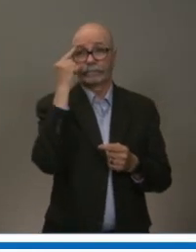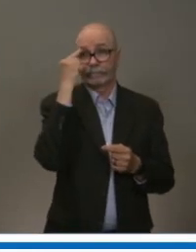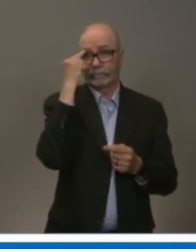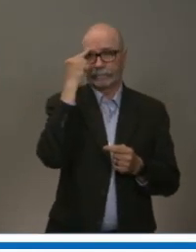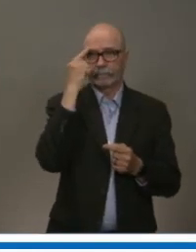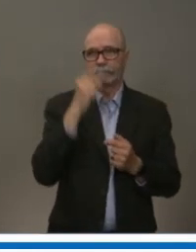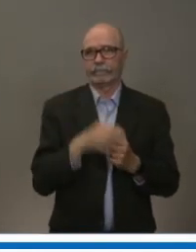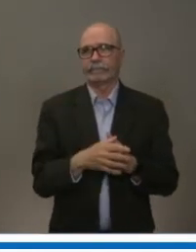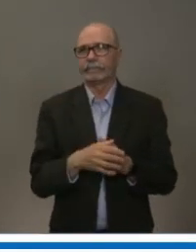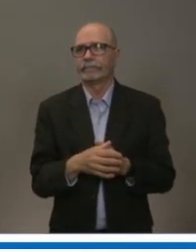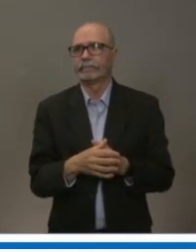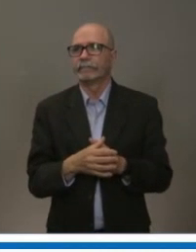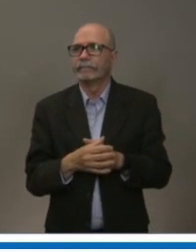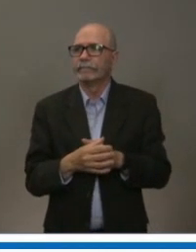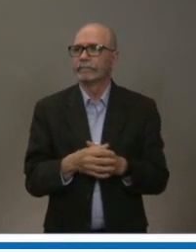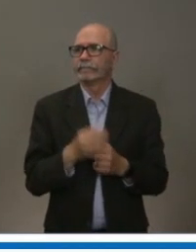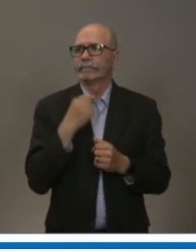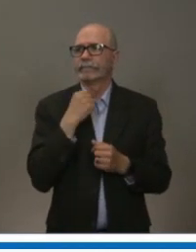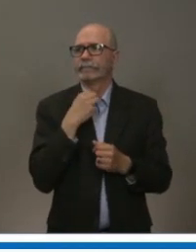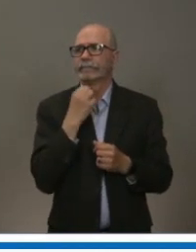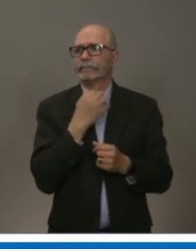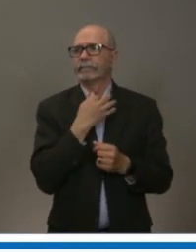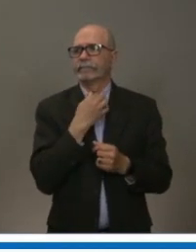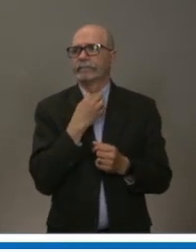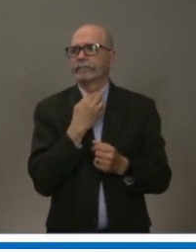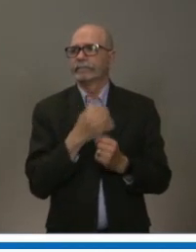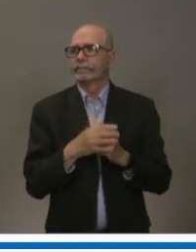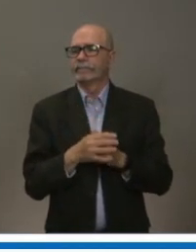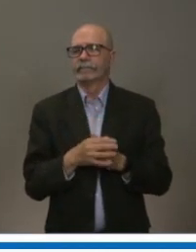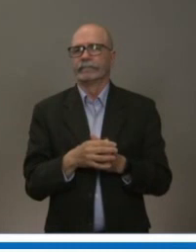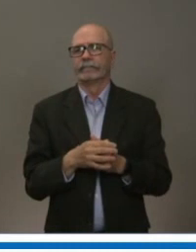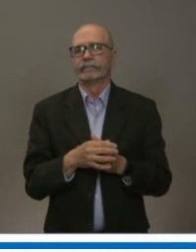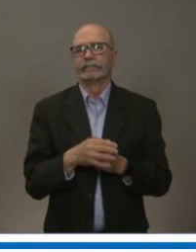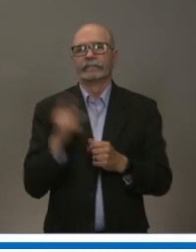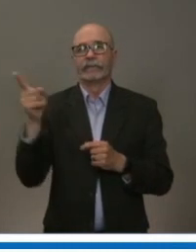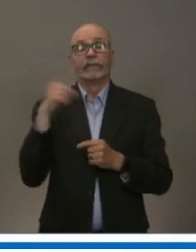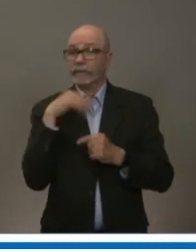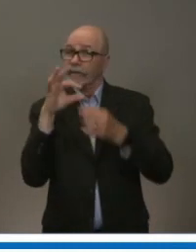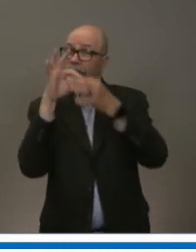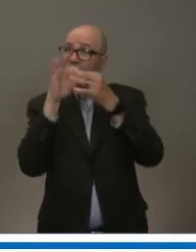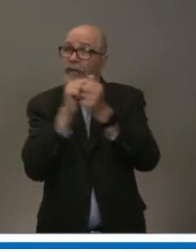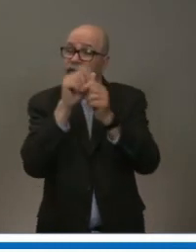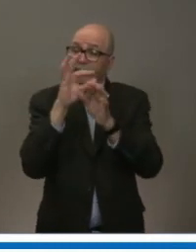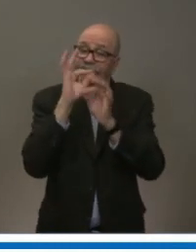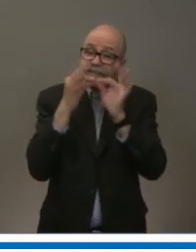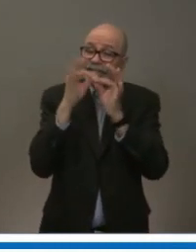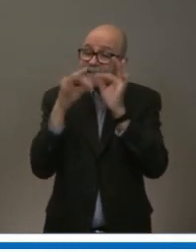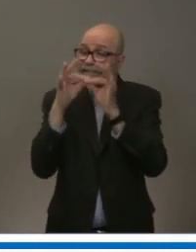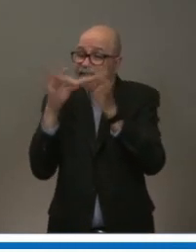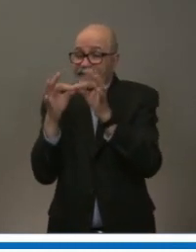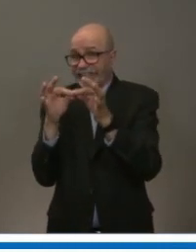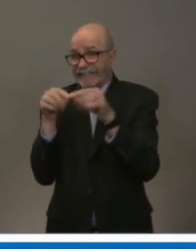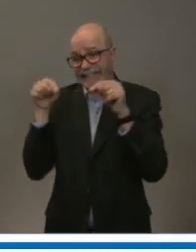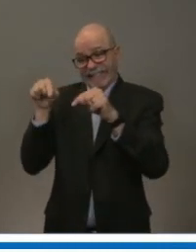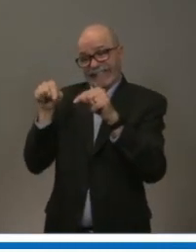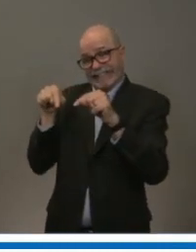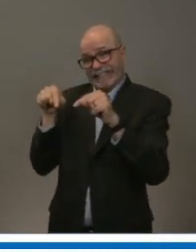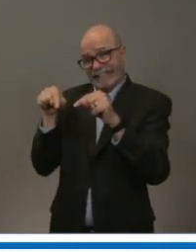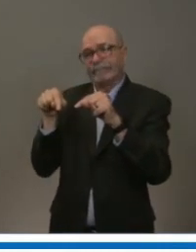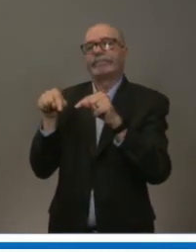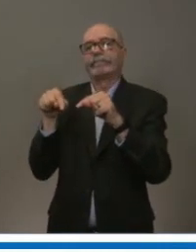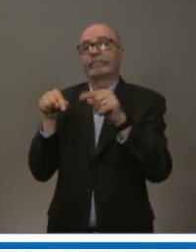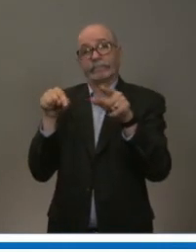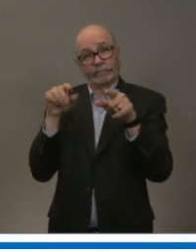on the expanded screening again, in terms of if we're going to be screening